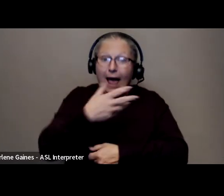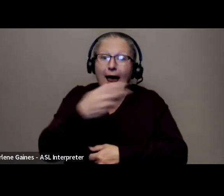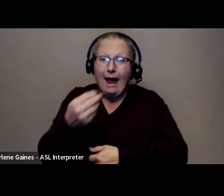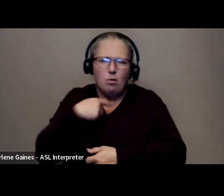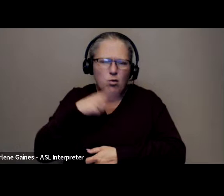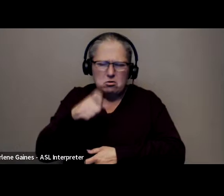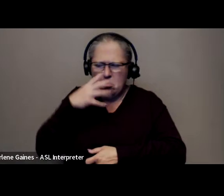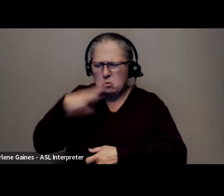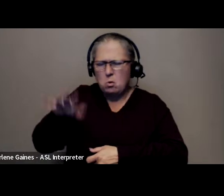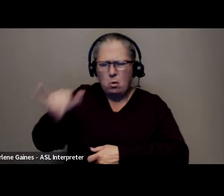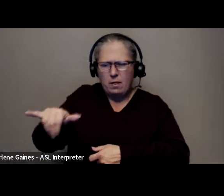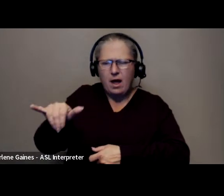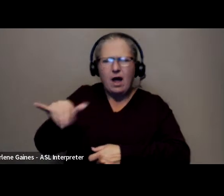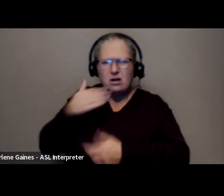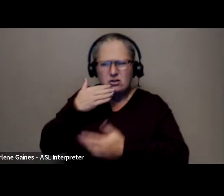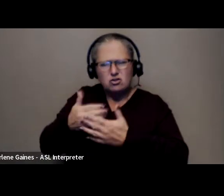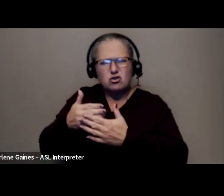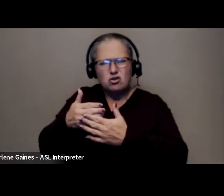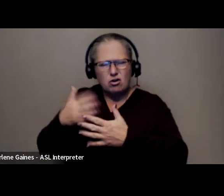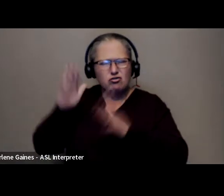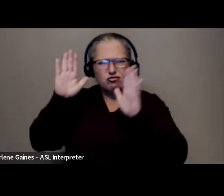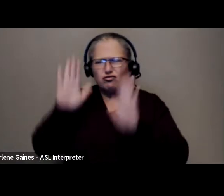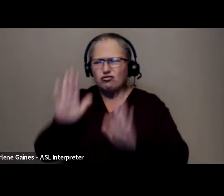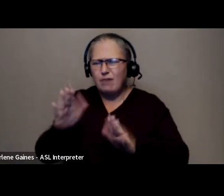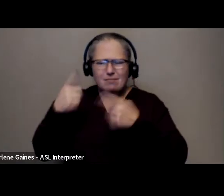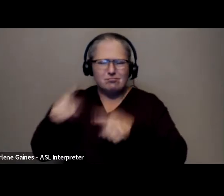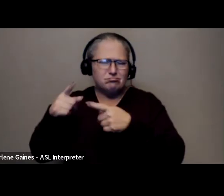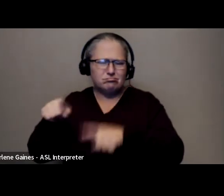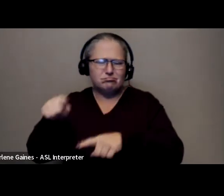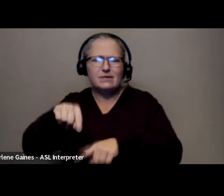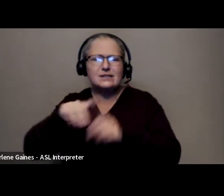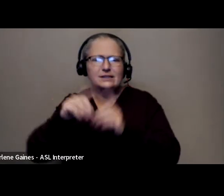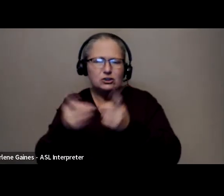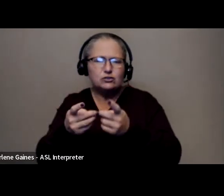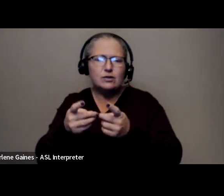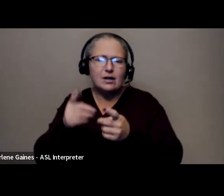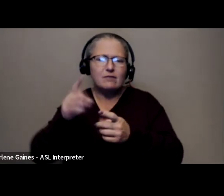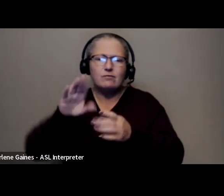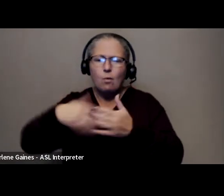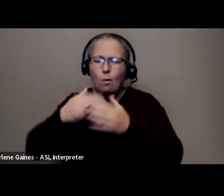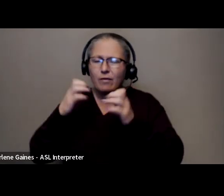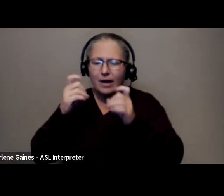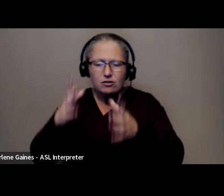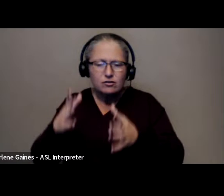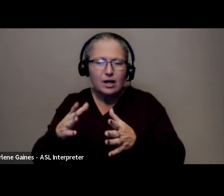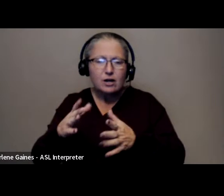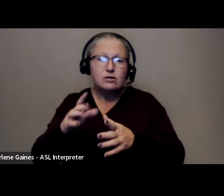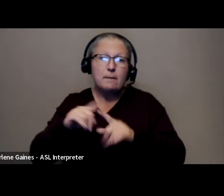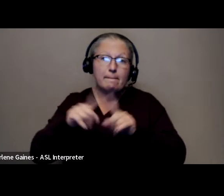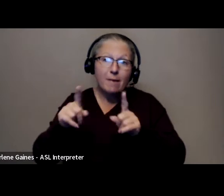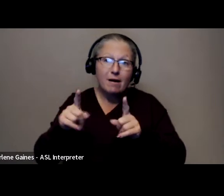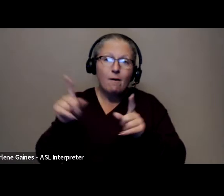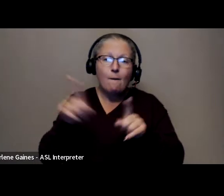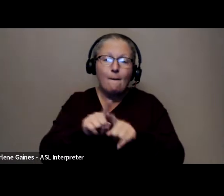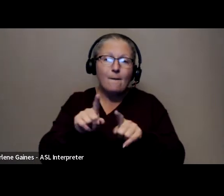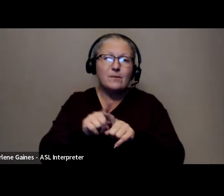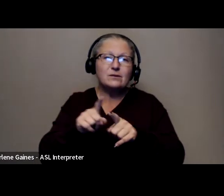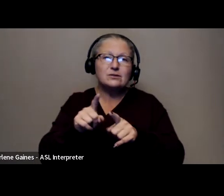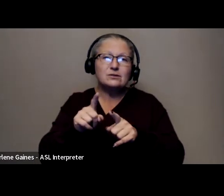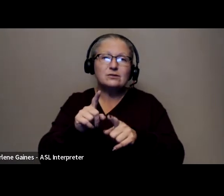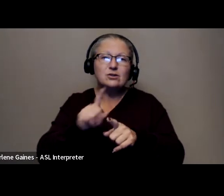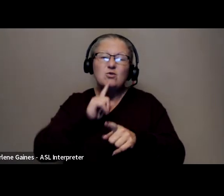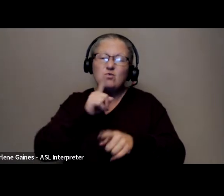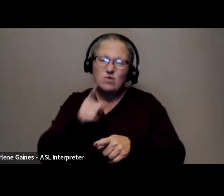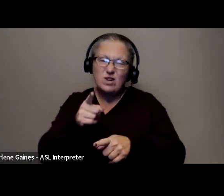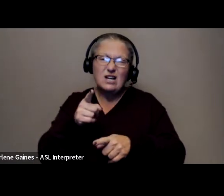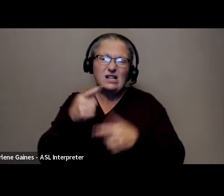shouldn't ignore those. There's a lot of great things that are going on in this district and with all of our educators. But there are also some real